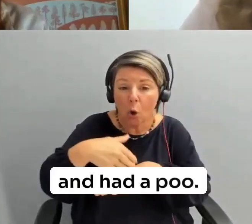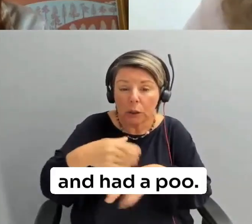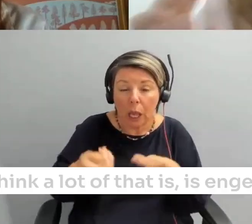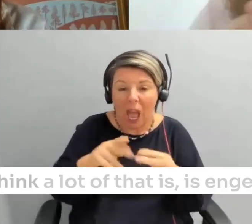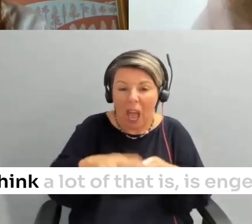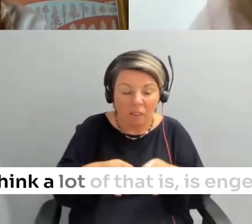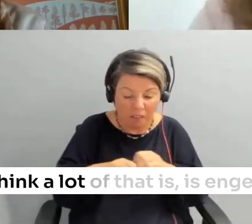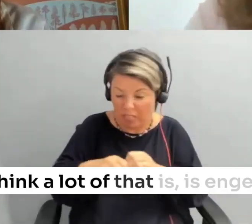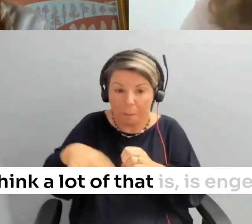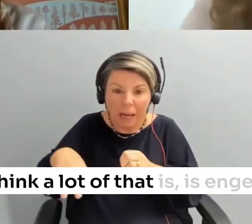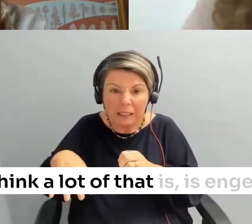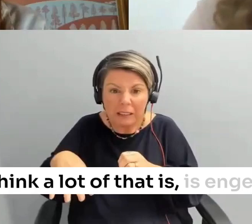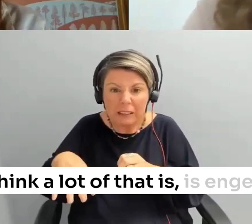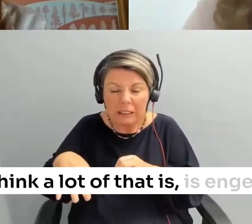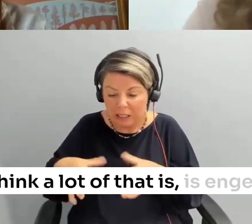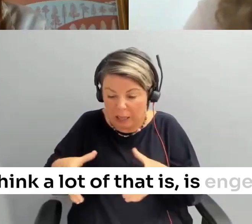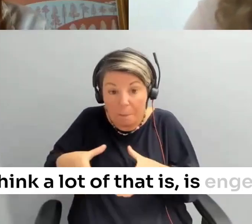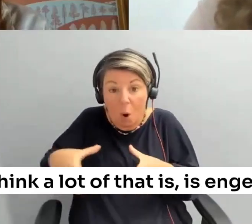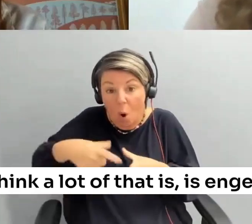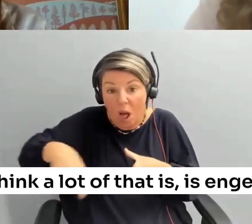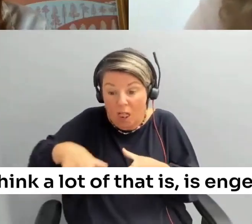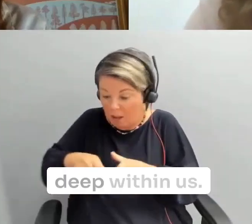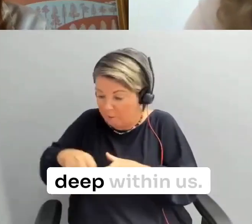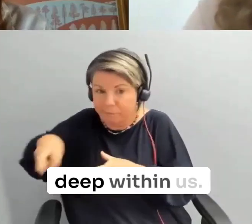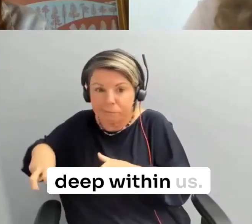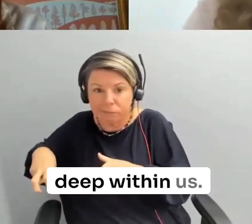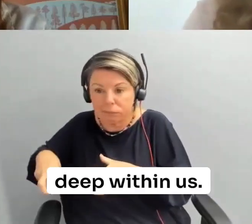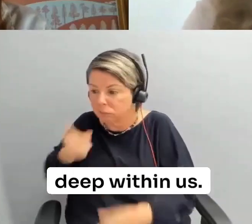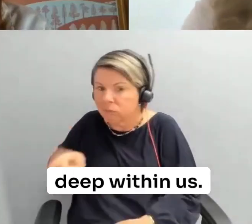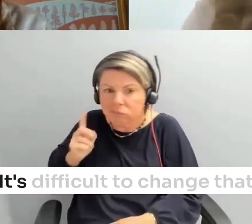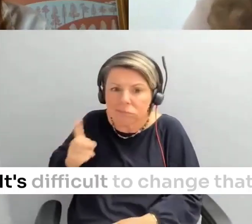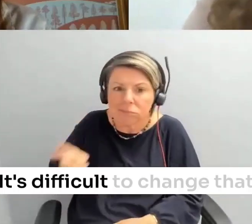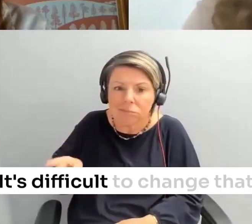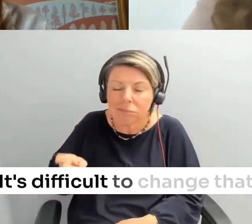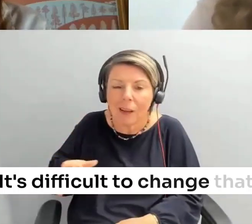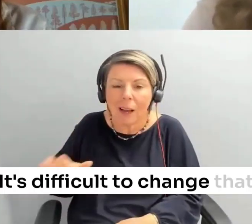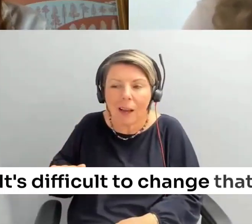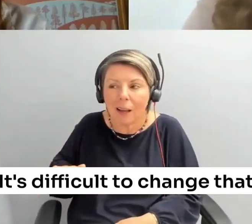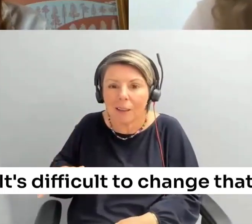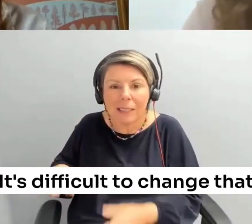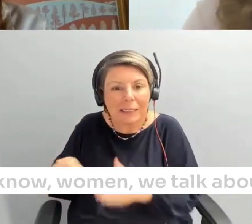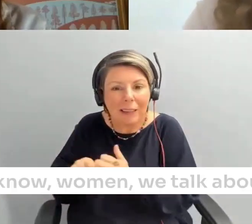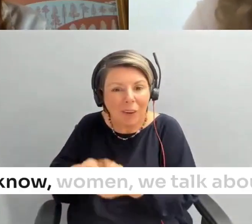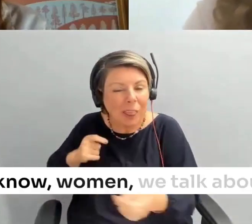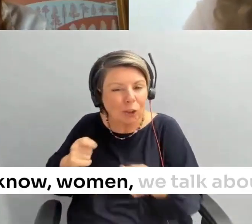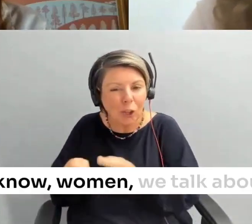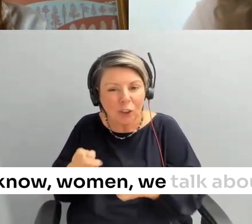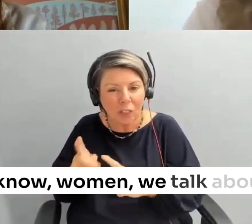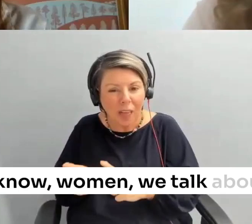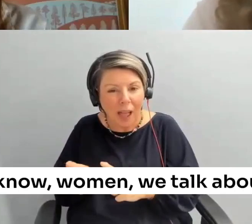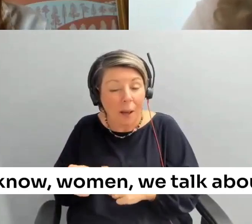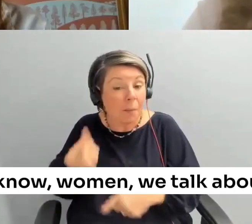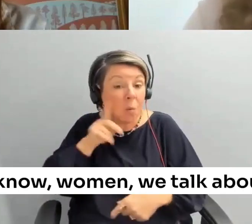had a poo. And I think a lot of that is engendered deep within us. It's difficult to change that. But you know, women,